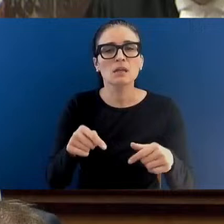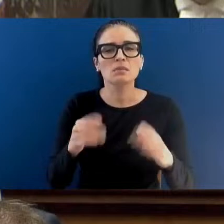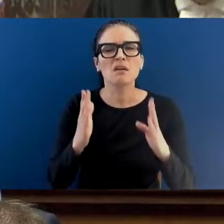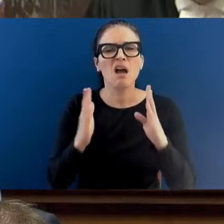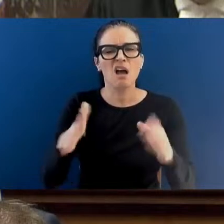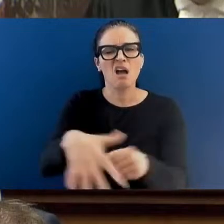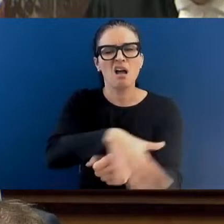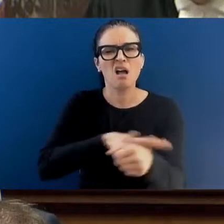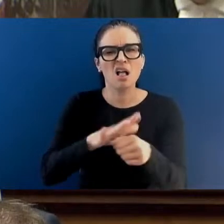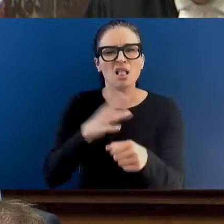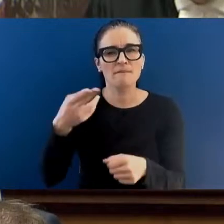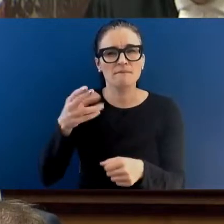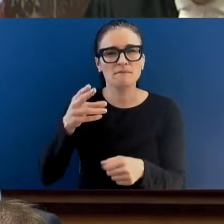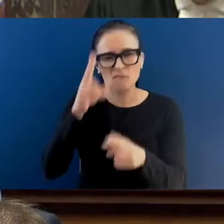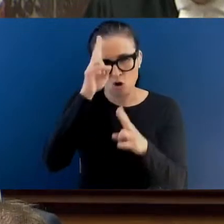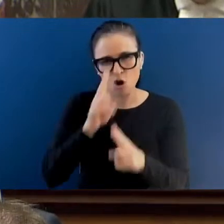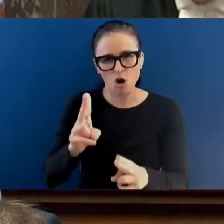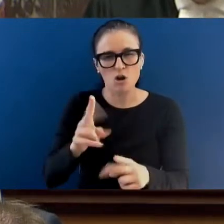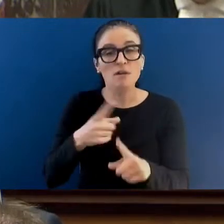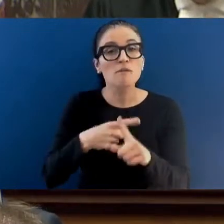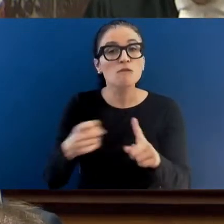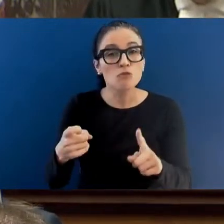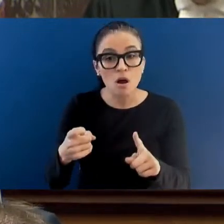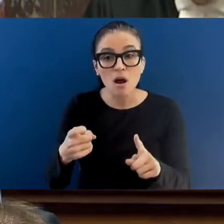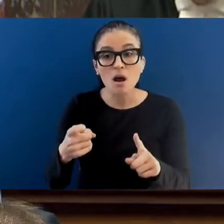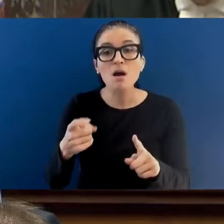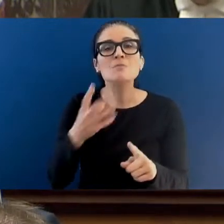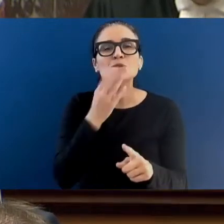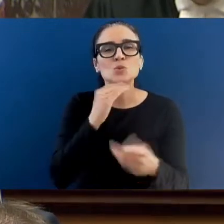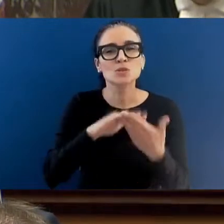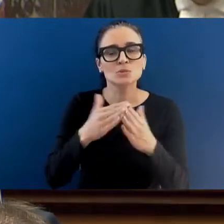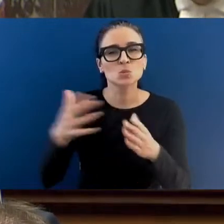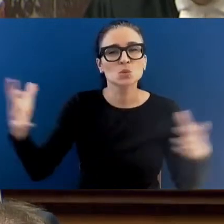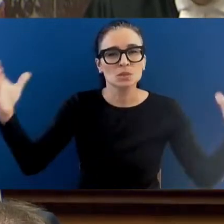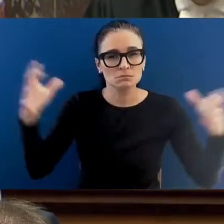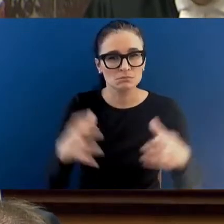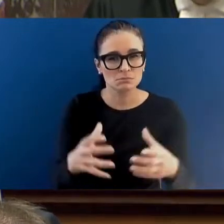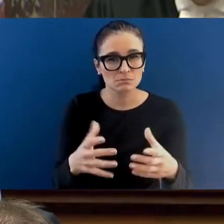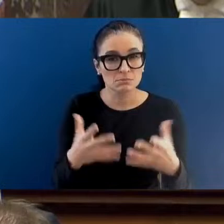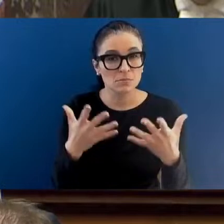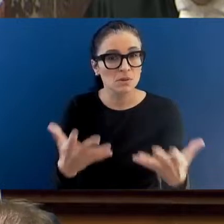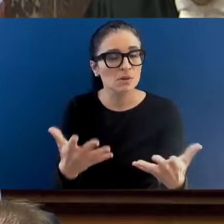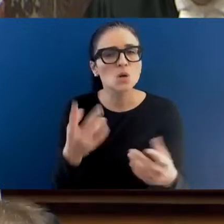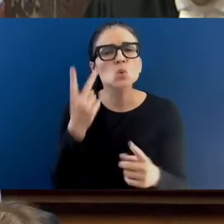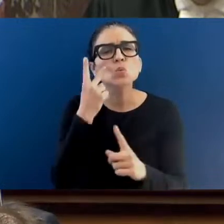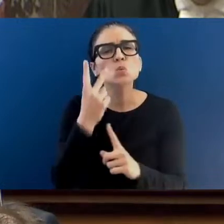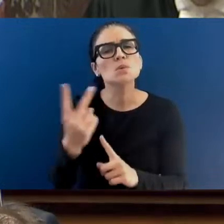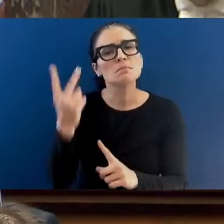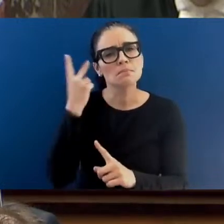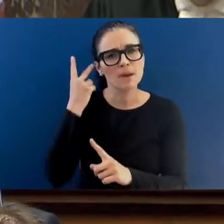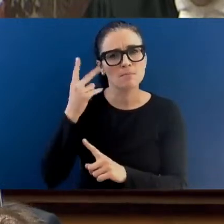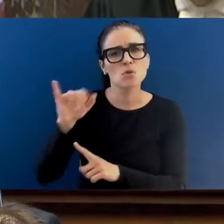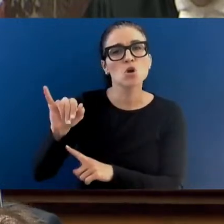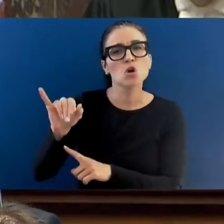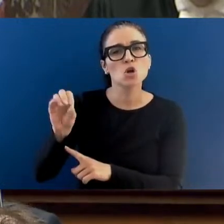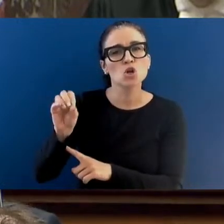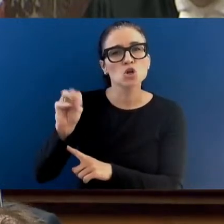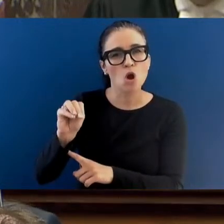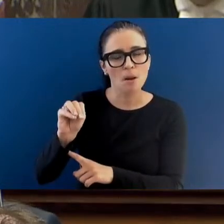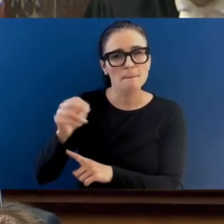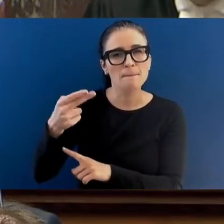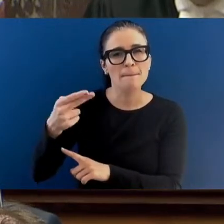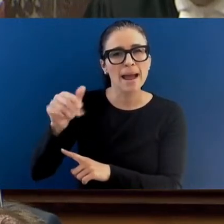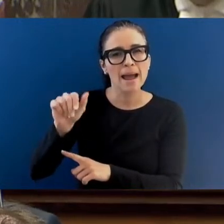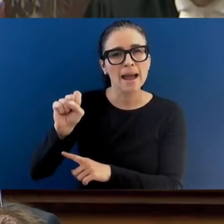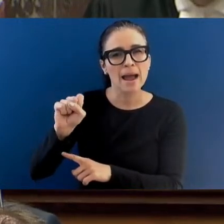Yom HaShoah and the atrocities of the Holocaust. And I heard from people, and we all did as a